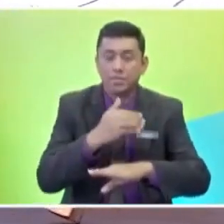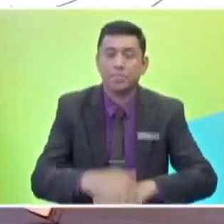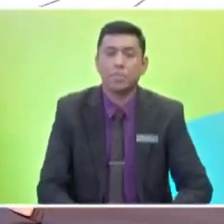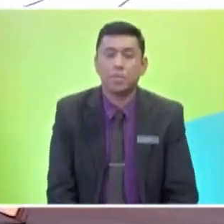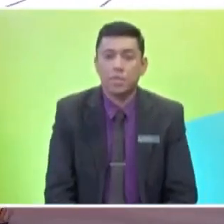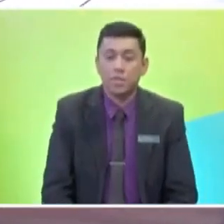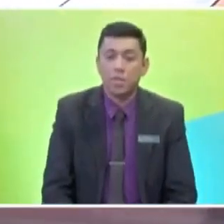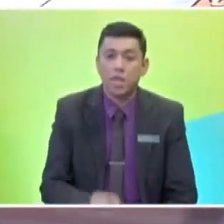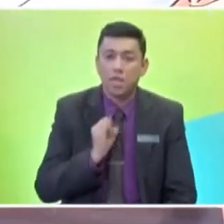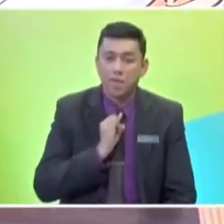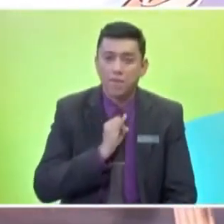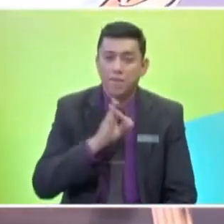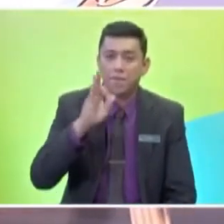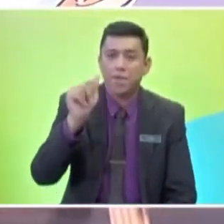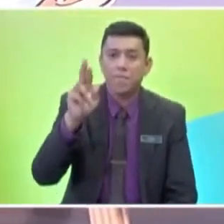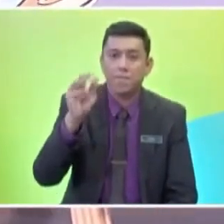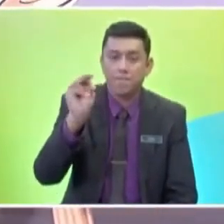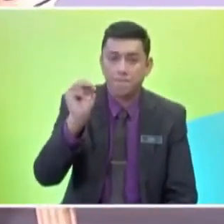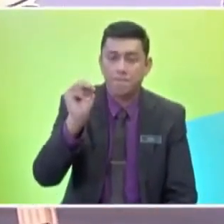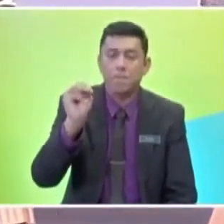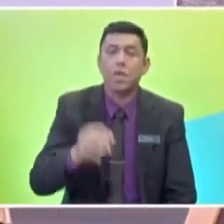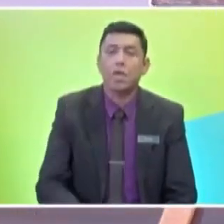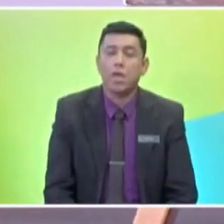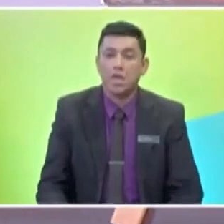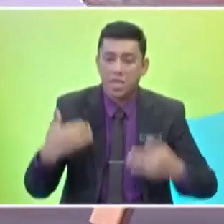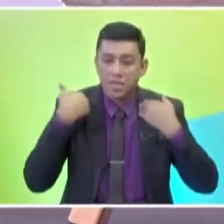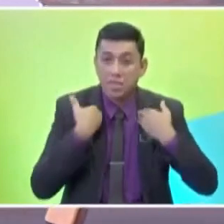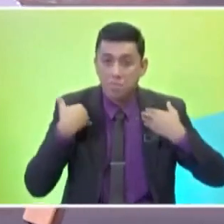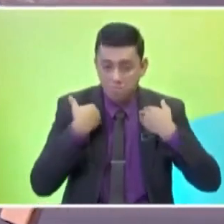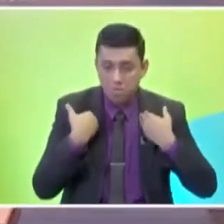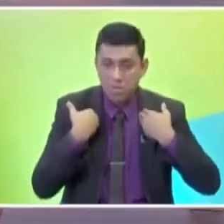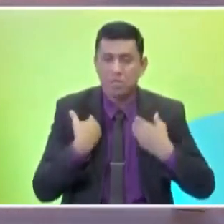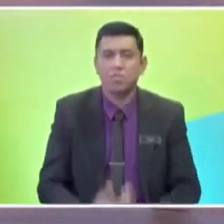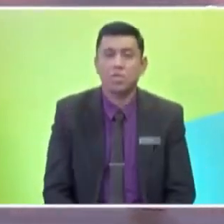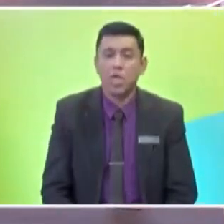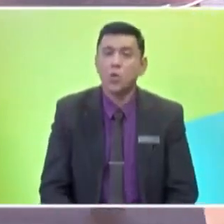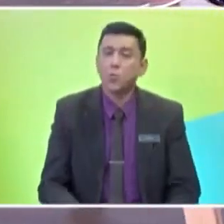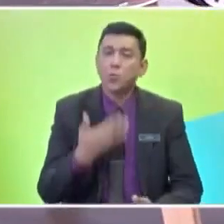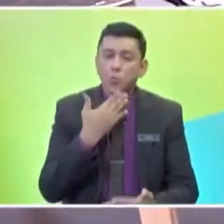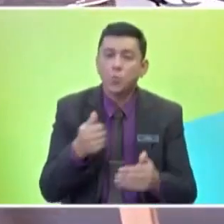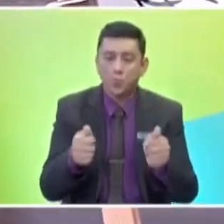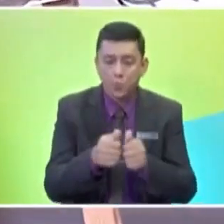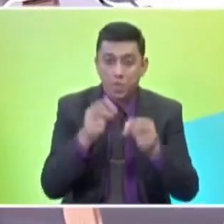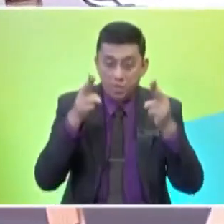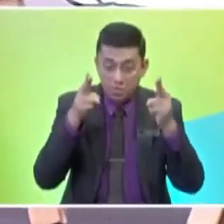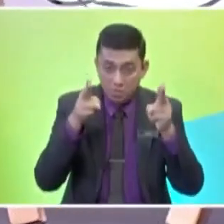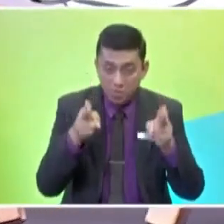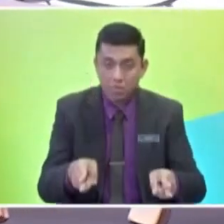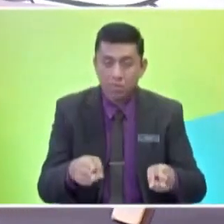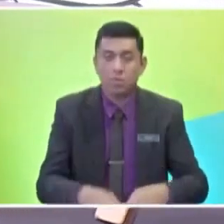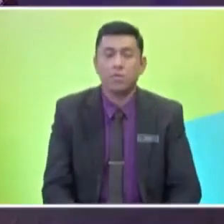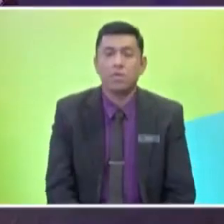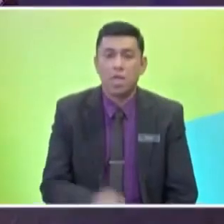and farm animals. They are very friendly. We can very call them friendly. Friendly. Yes. Okay, Teacher Krishna, thank you so much for this segment.